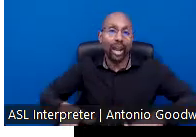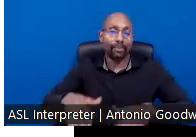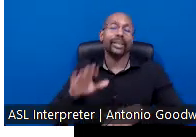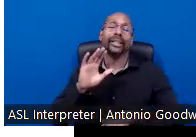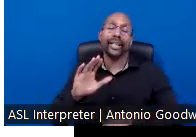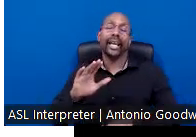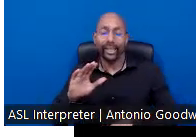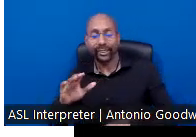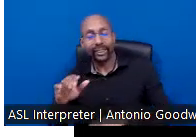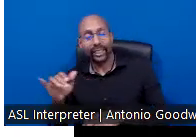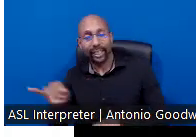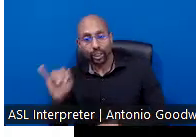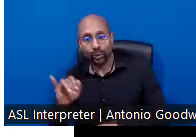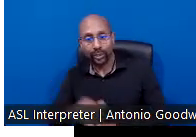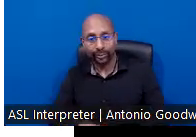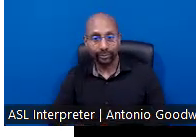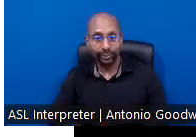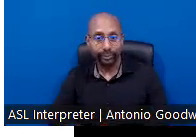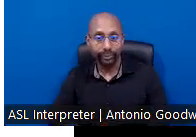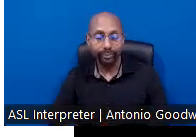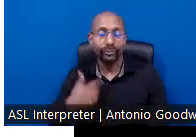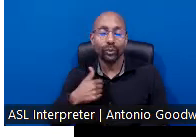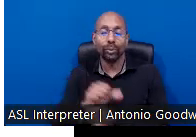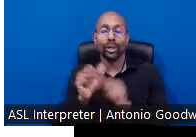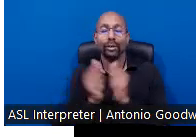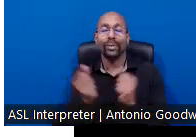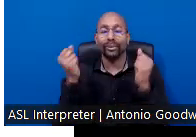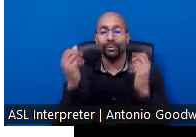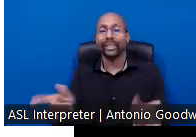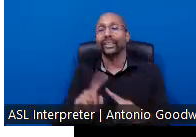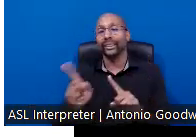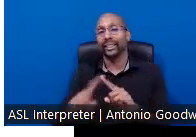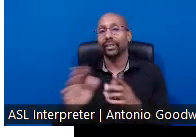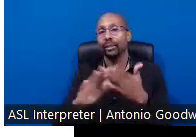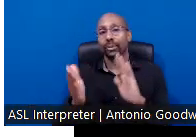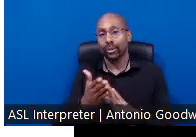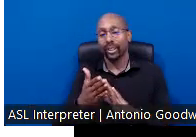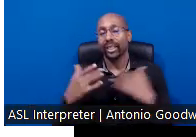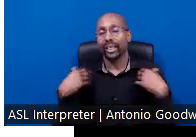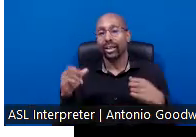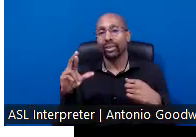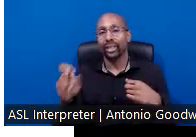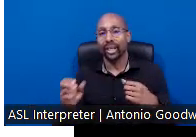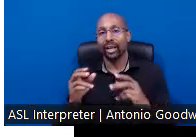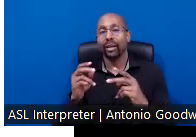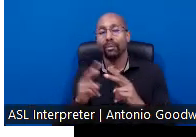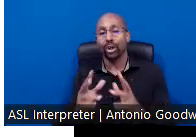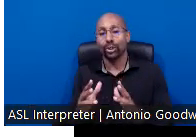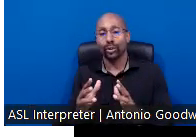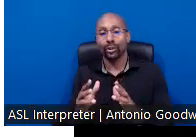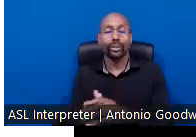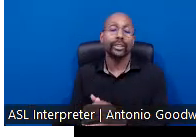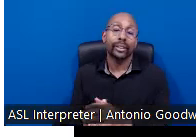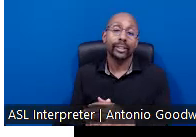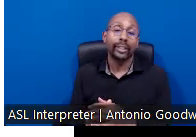a ton of various community partners currently now and also in the coming weeks as that declaration ends on